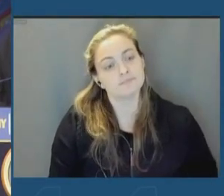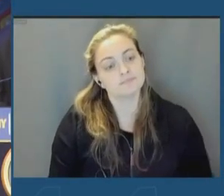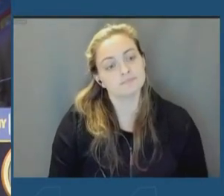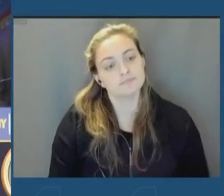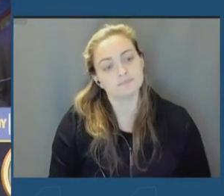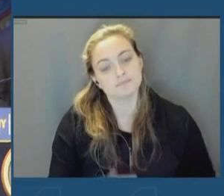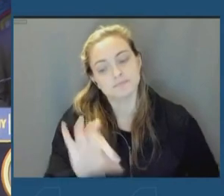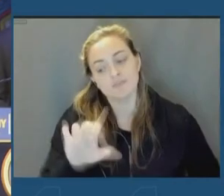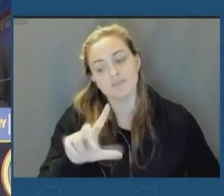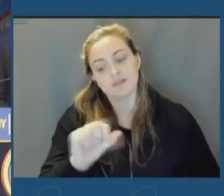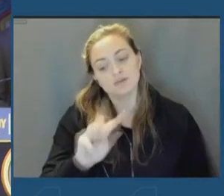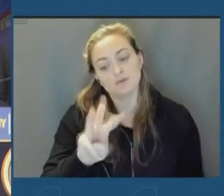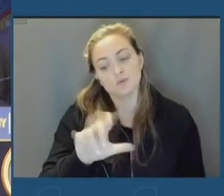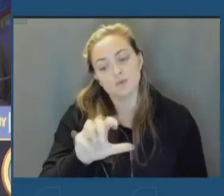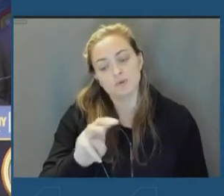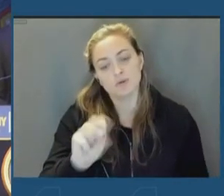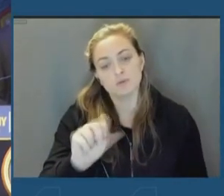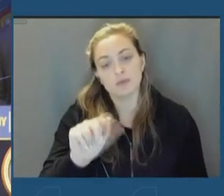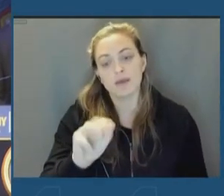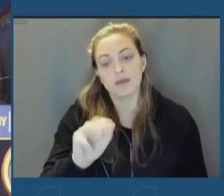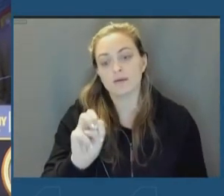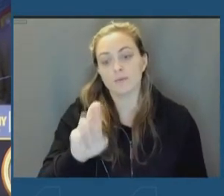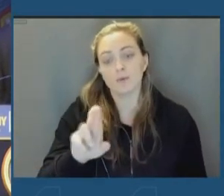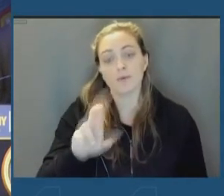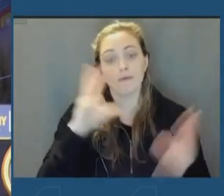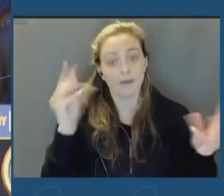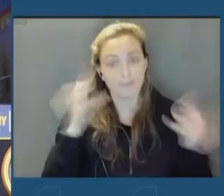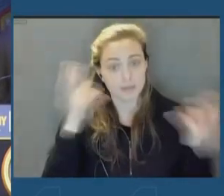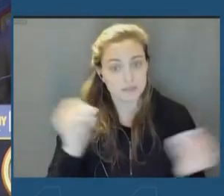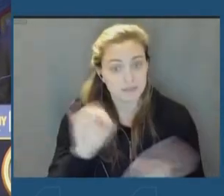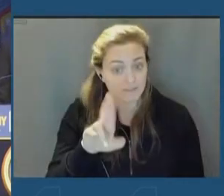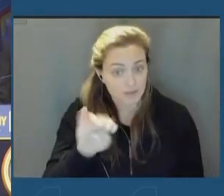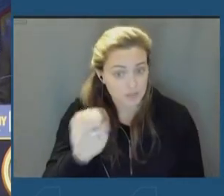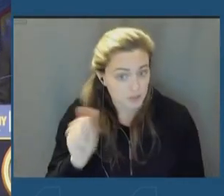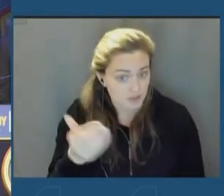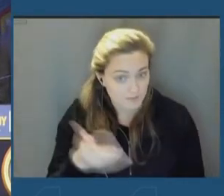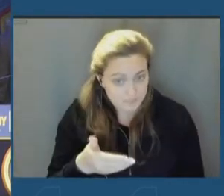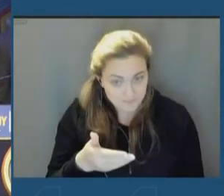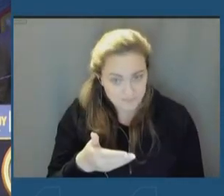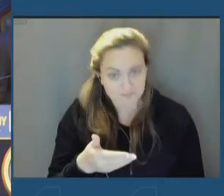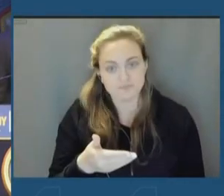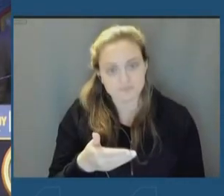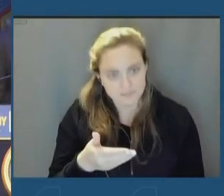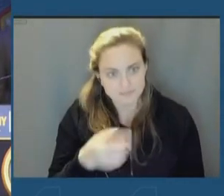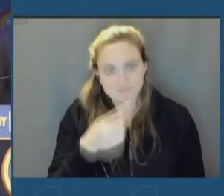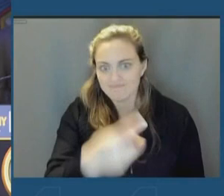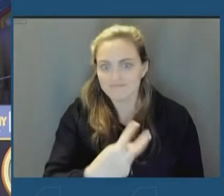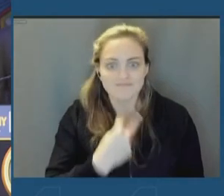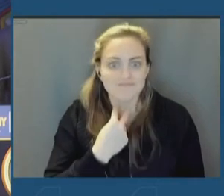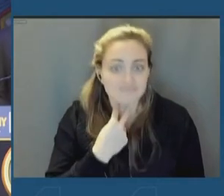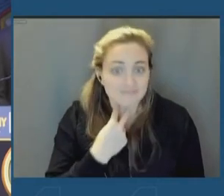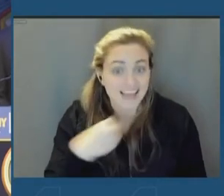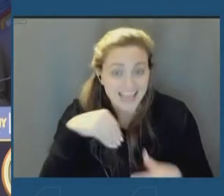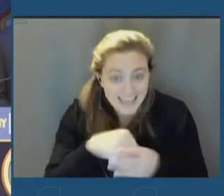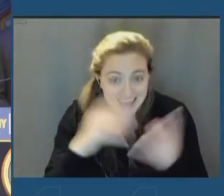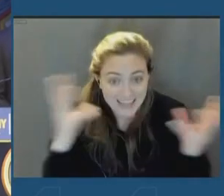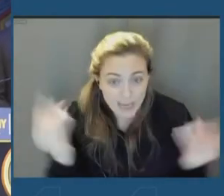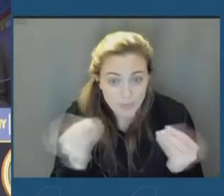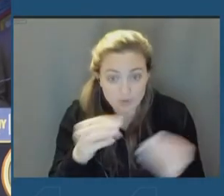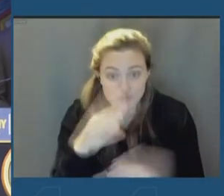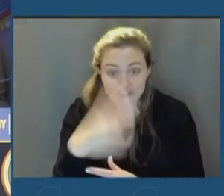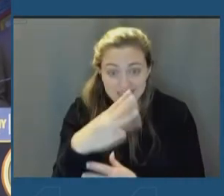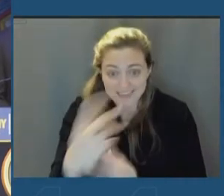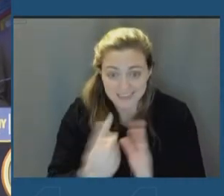Felicia Williams, AMR Ambulances. Felicia was stranded in her ambulance for 16